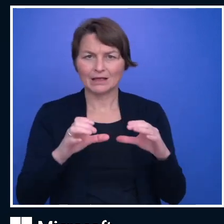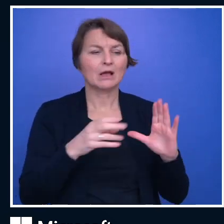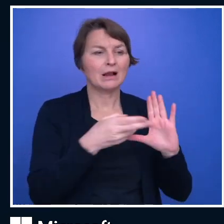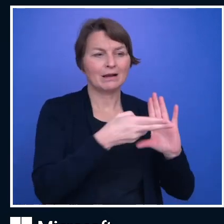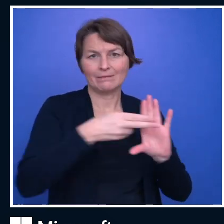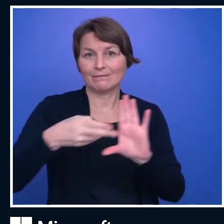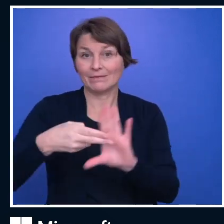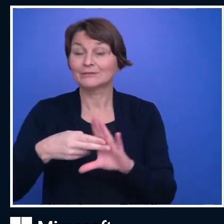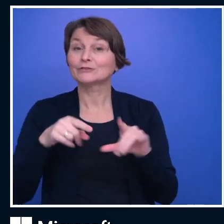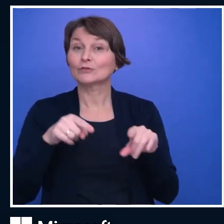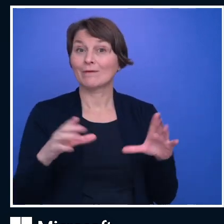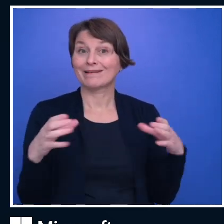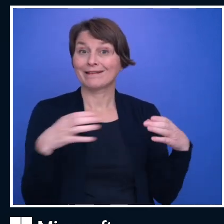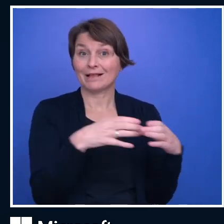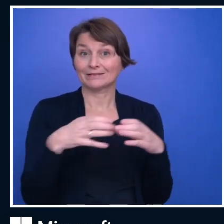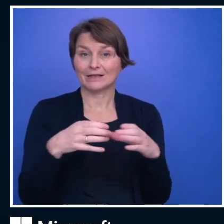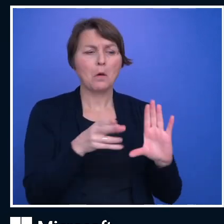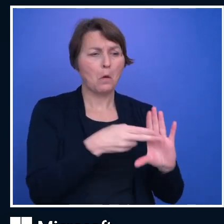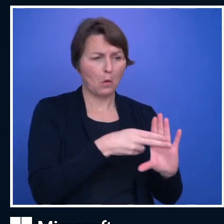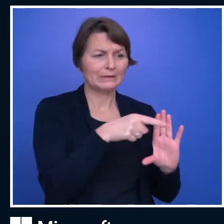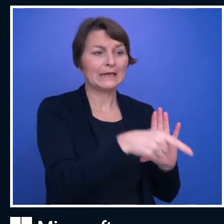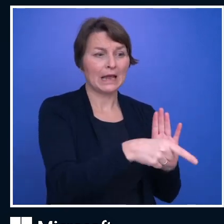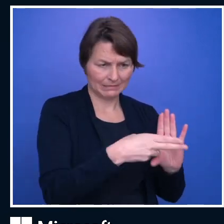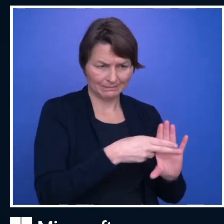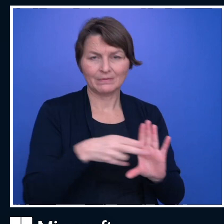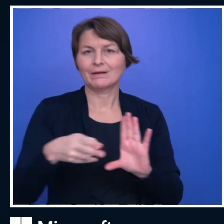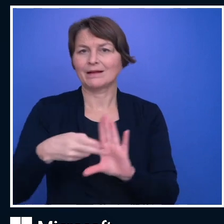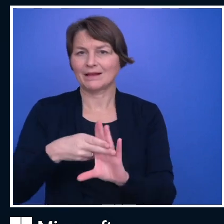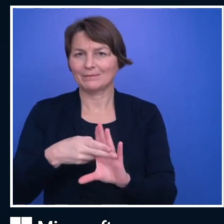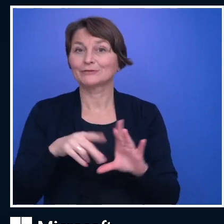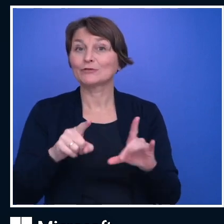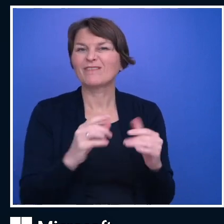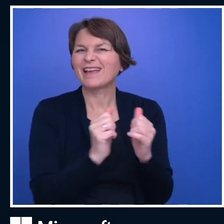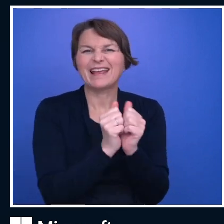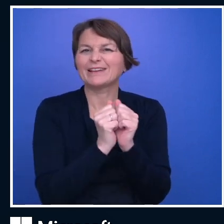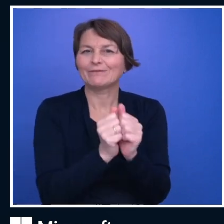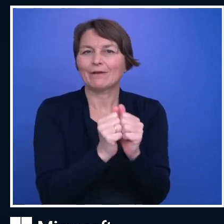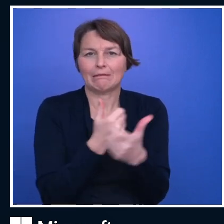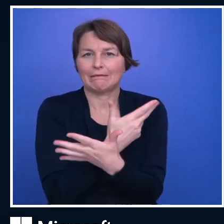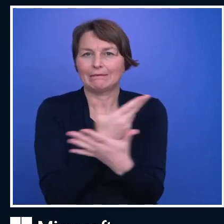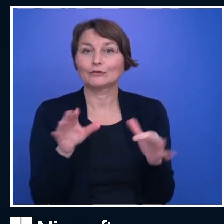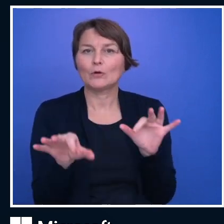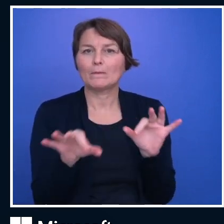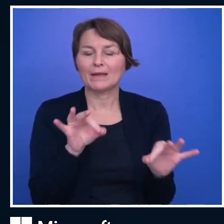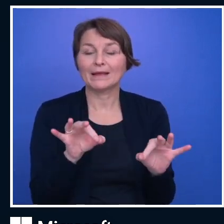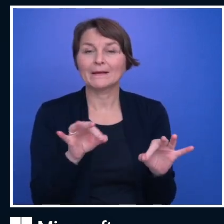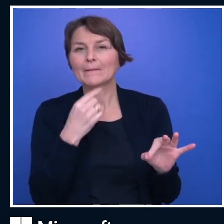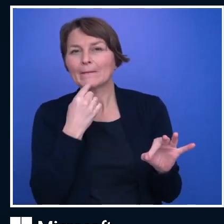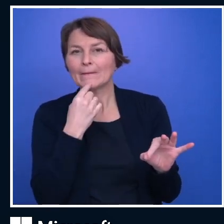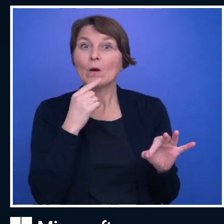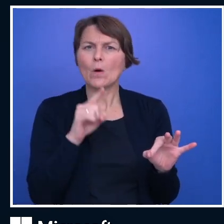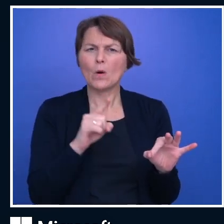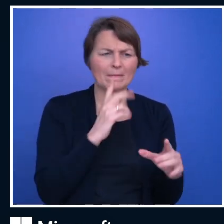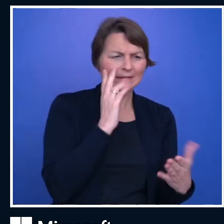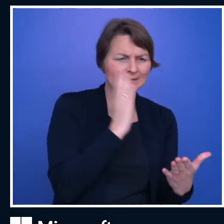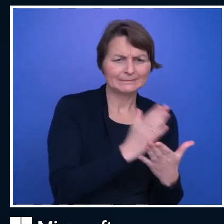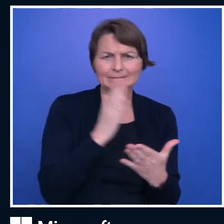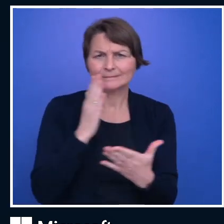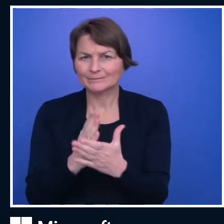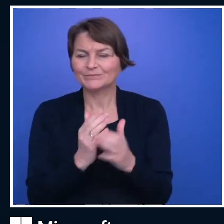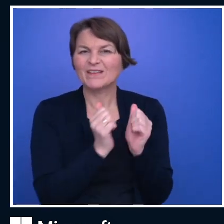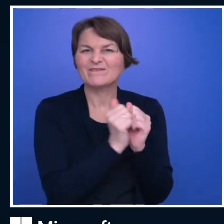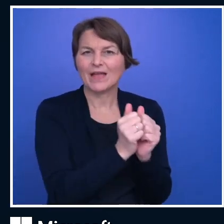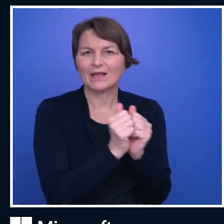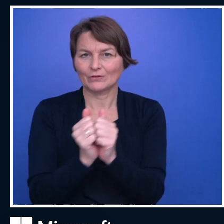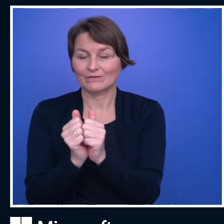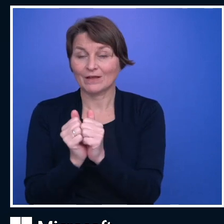there's something called a threshold value. So any sort of probability that you get above the threshold value. Say hypothetically your threshold